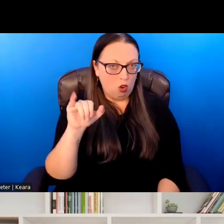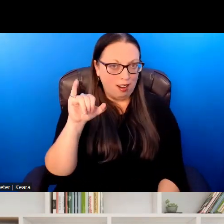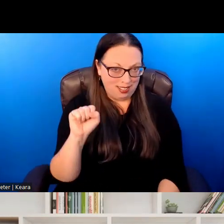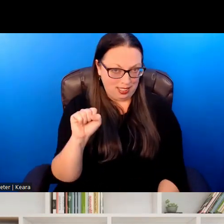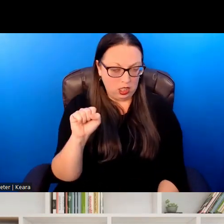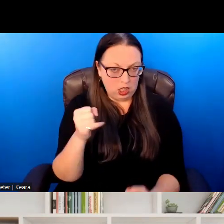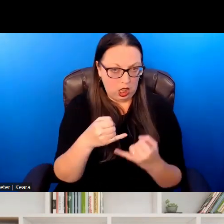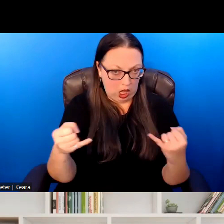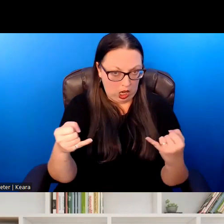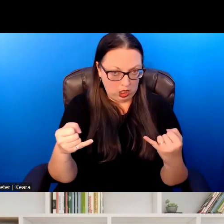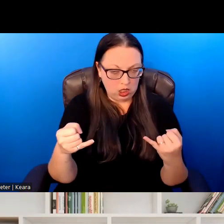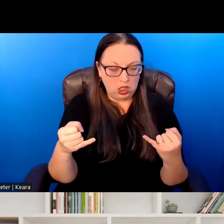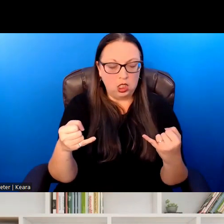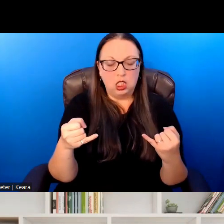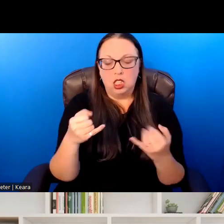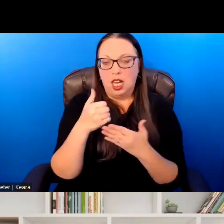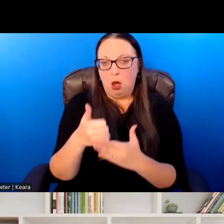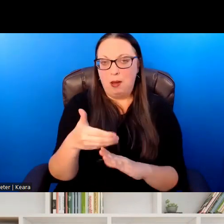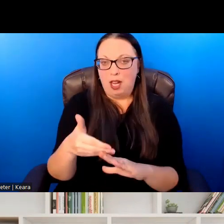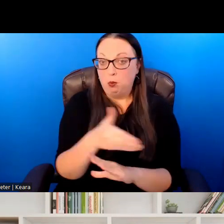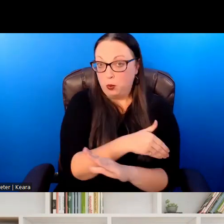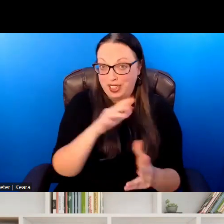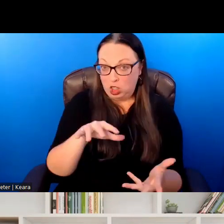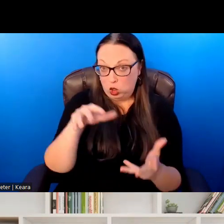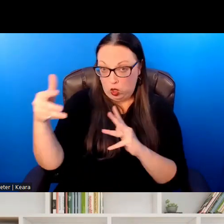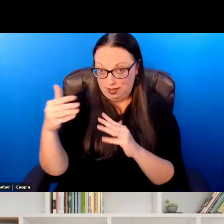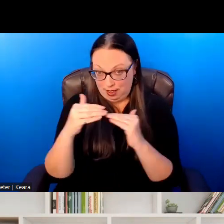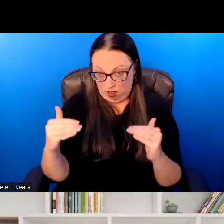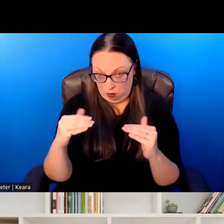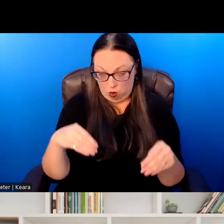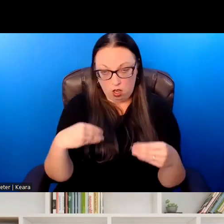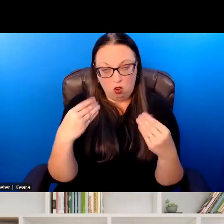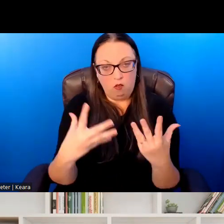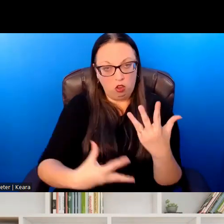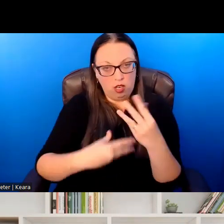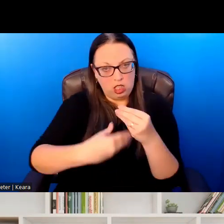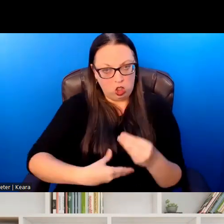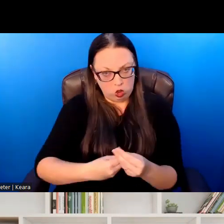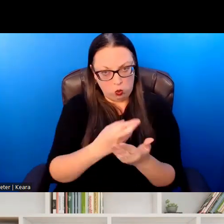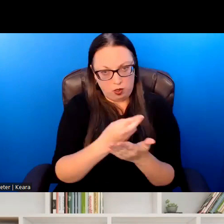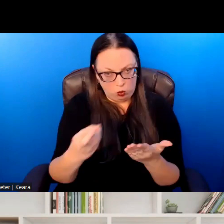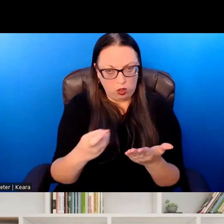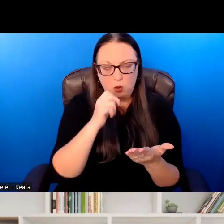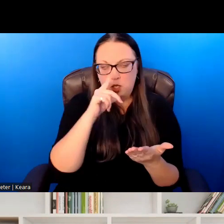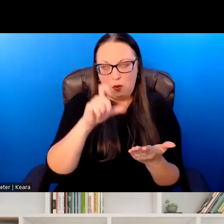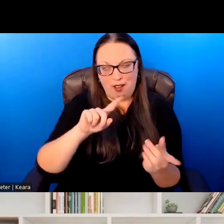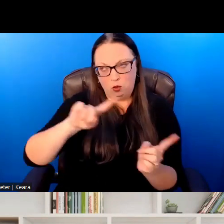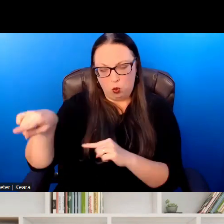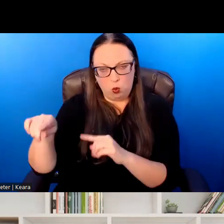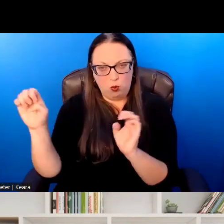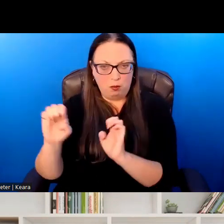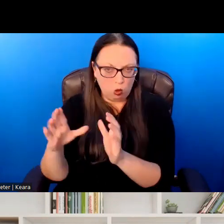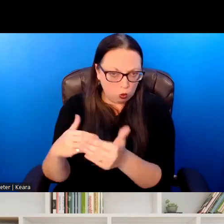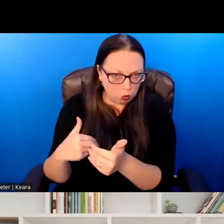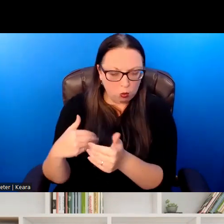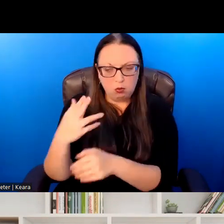to a pre-crisis level and offer additional resources so that they don't go to the emergency rooms or the